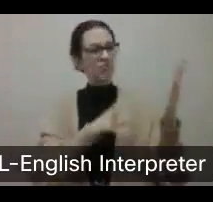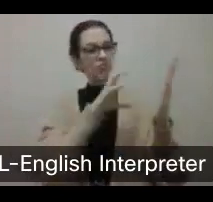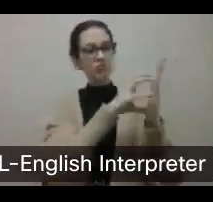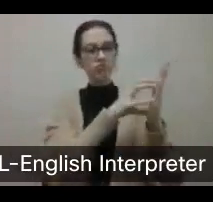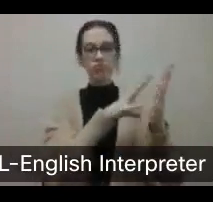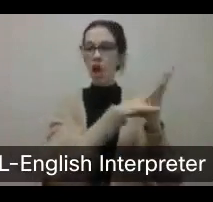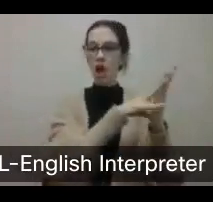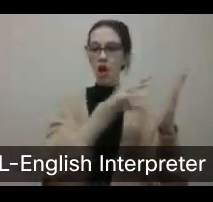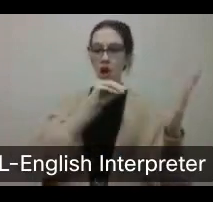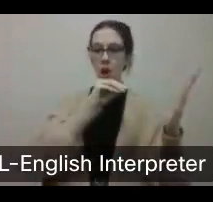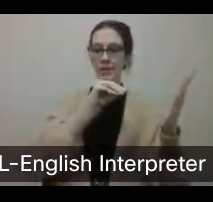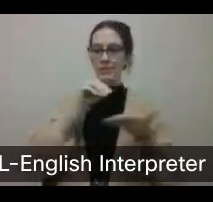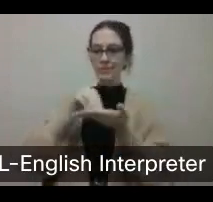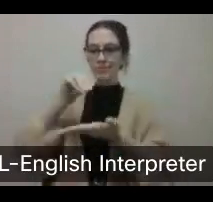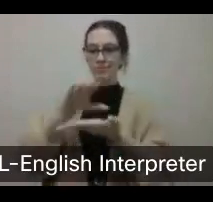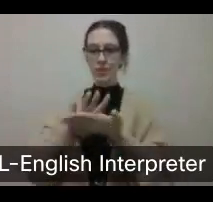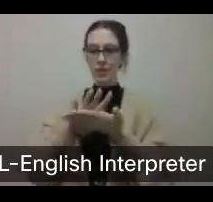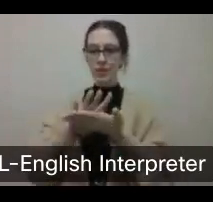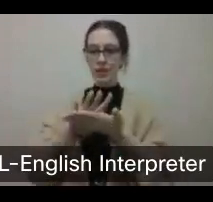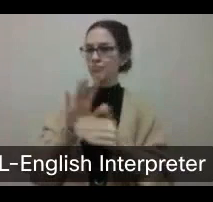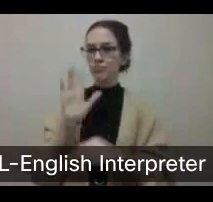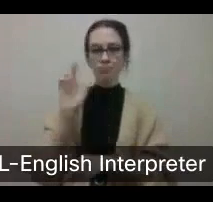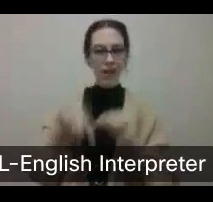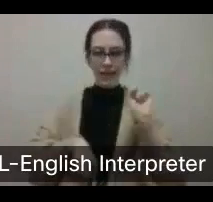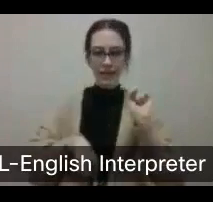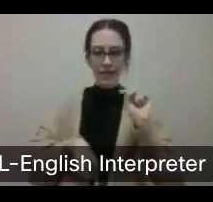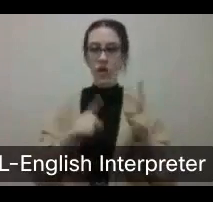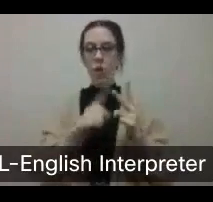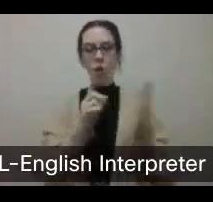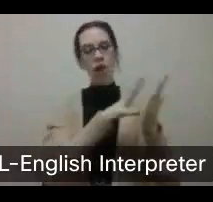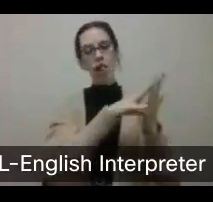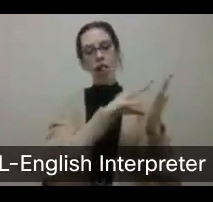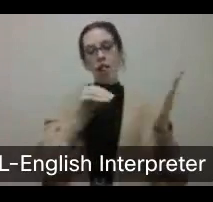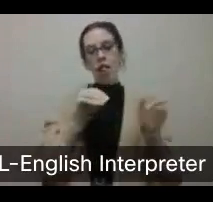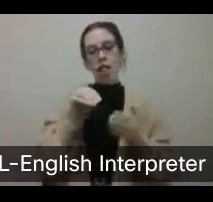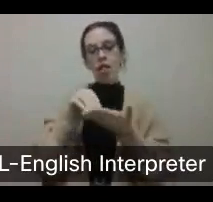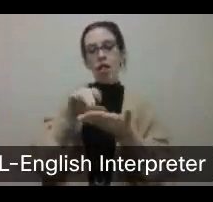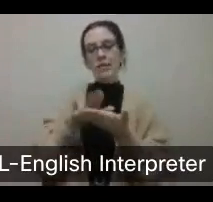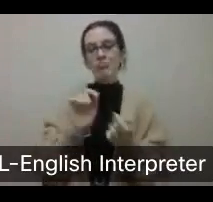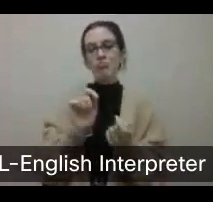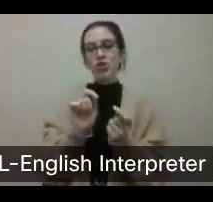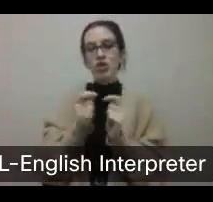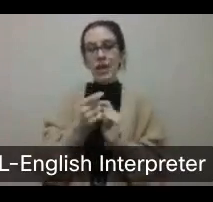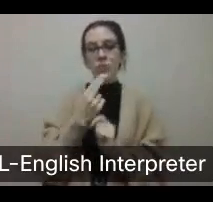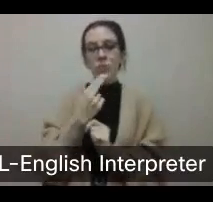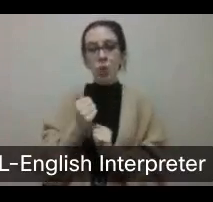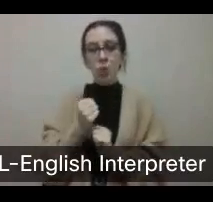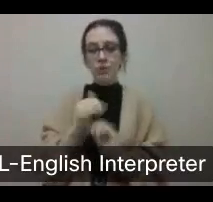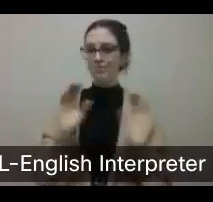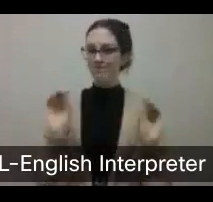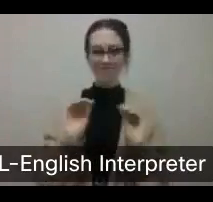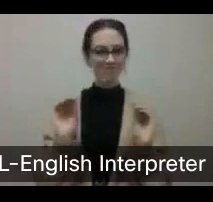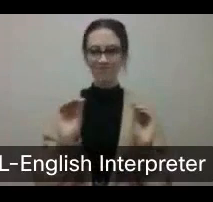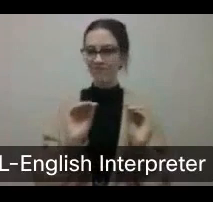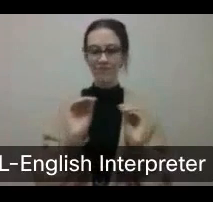structure while changing a few words and then use that same overall sentence structure in their own writing. They must use their own words or their